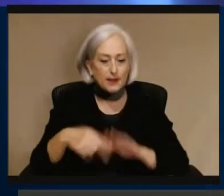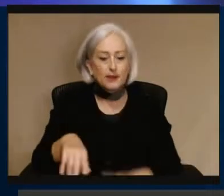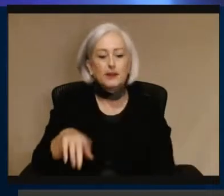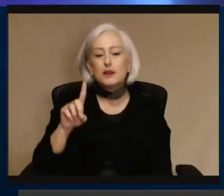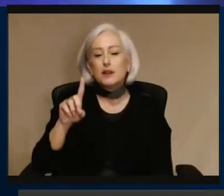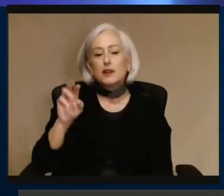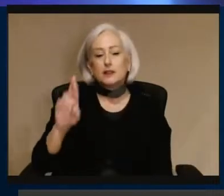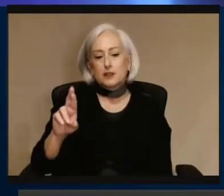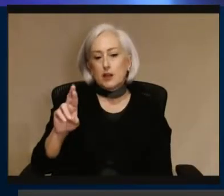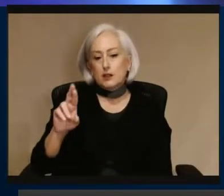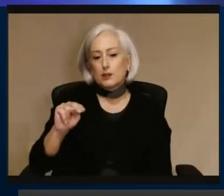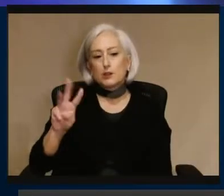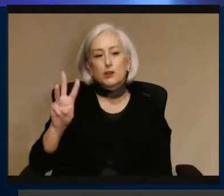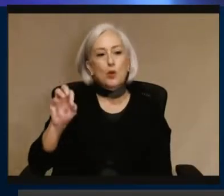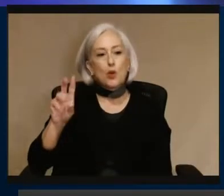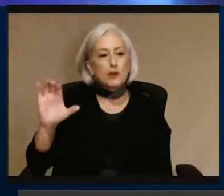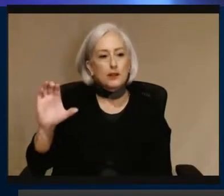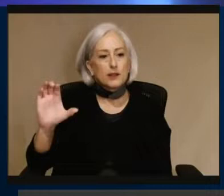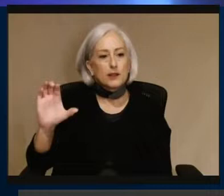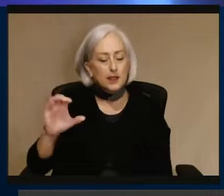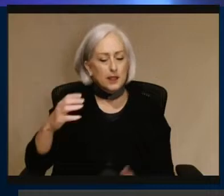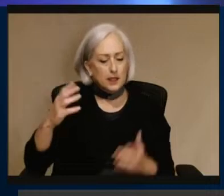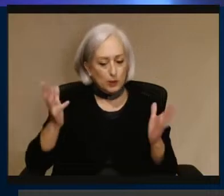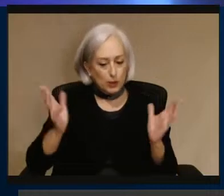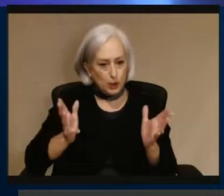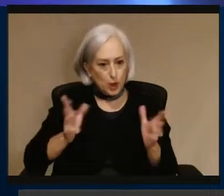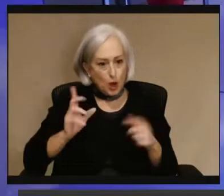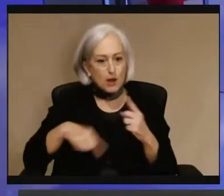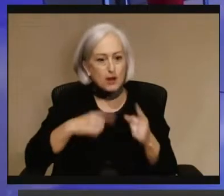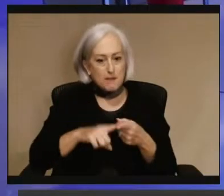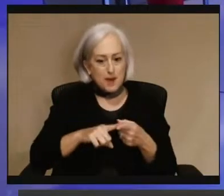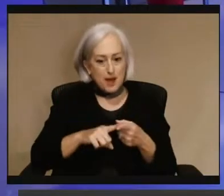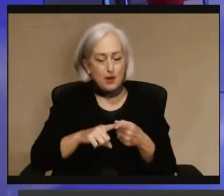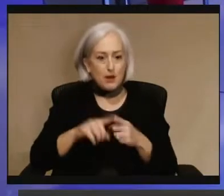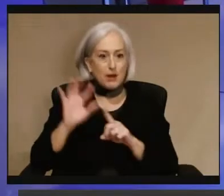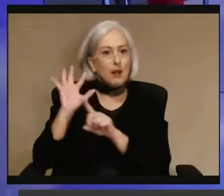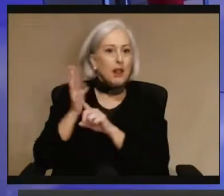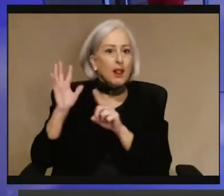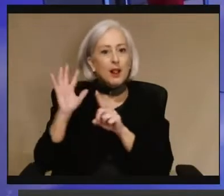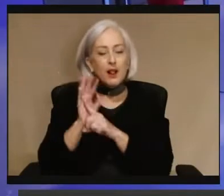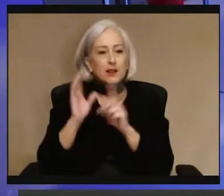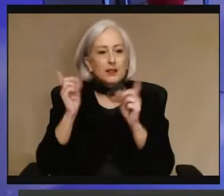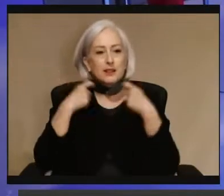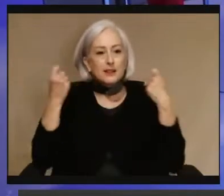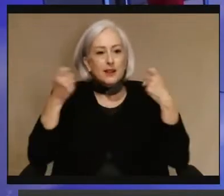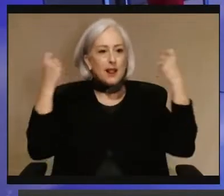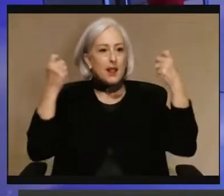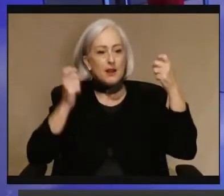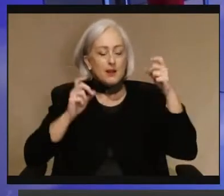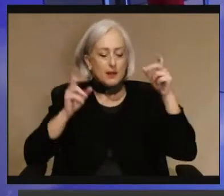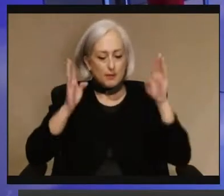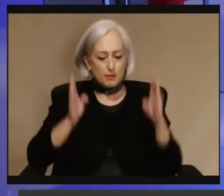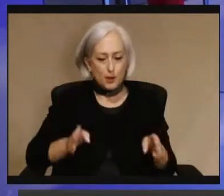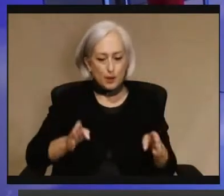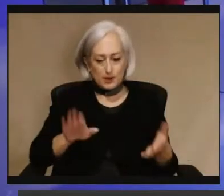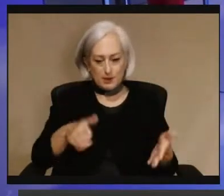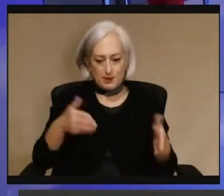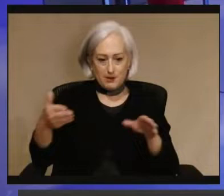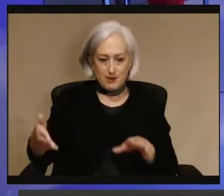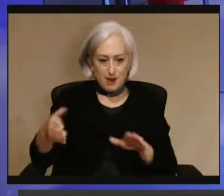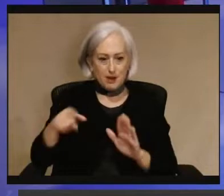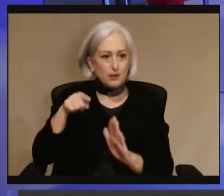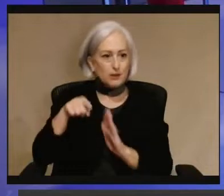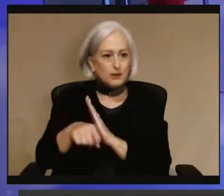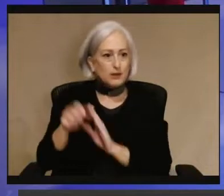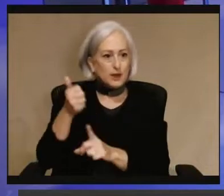away from suicide. Naomi Judd just took her own life, and I know her daughter said they didn't lose their mom to suicide. They lost her to